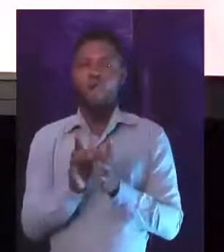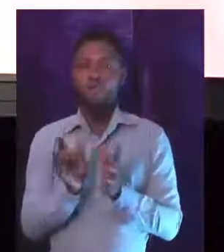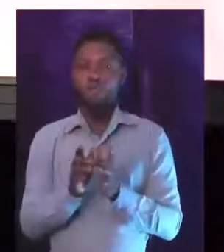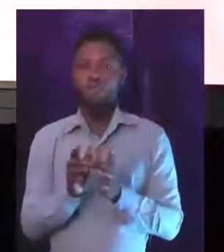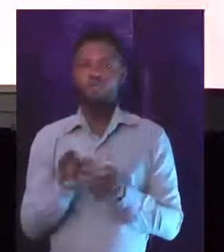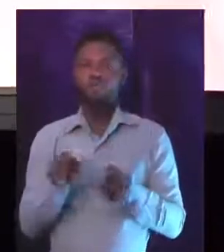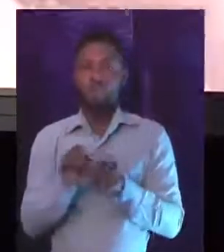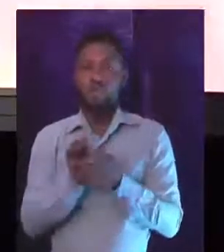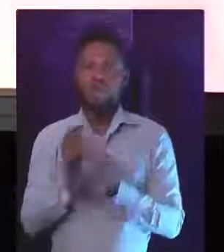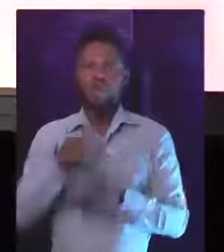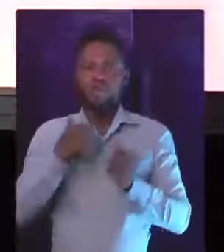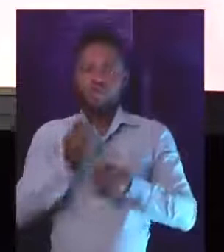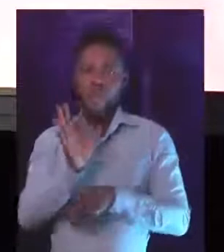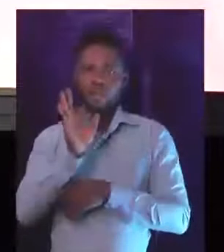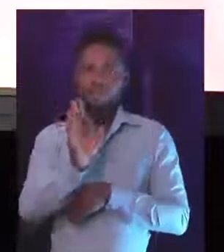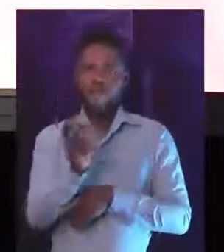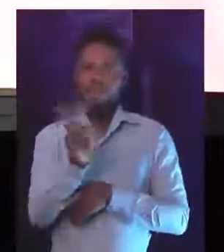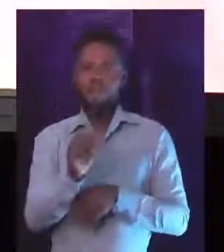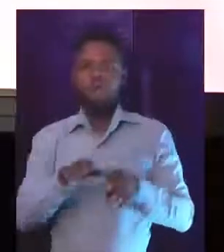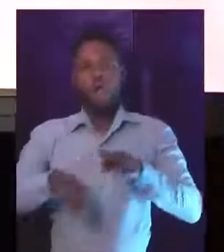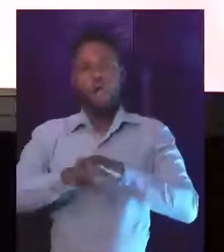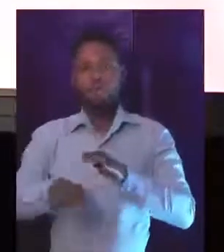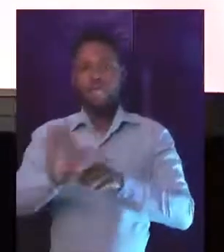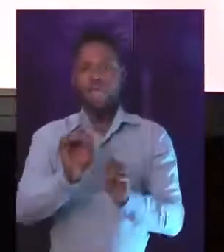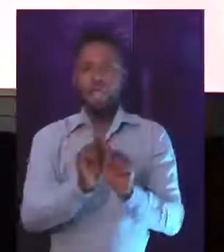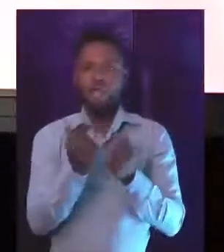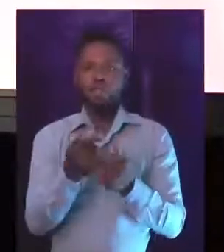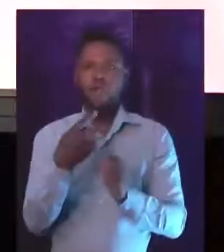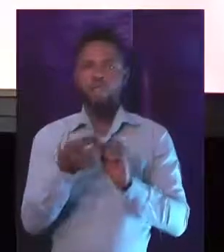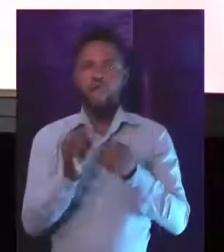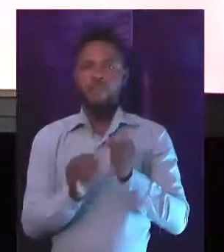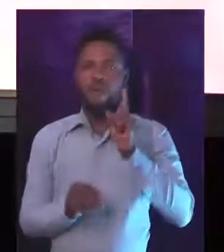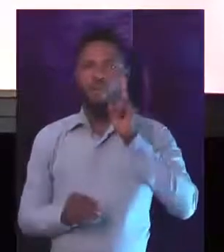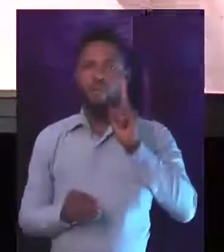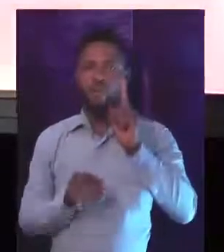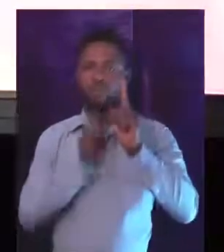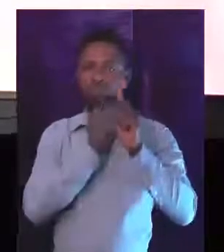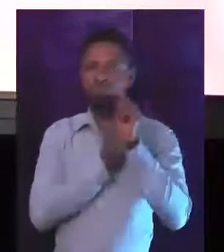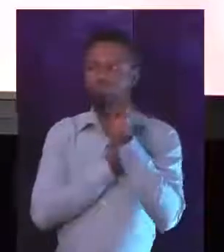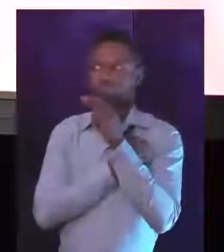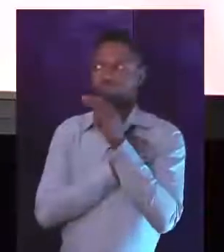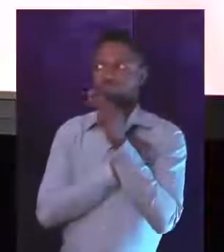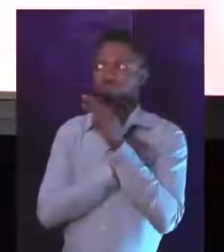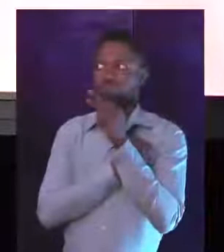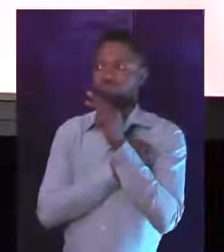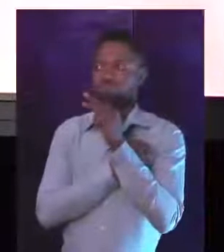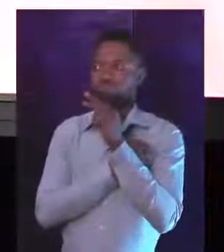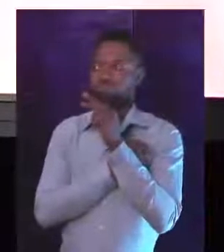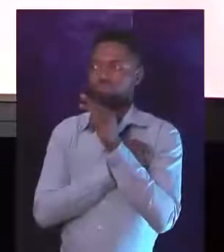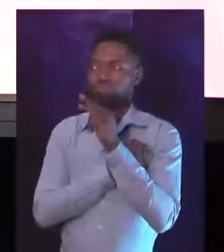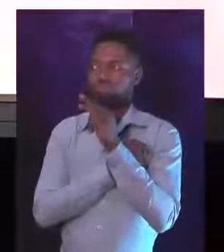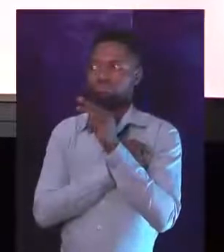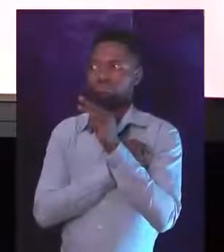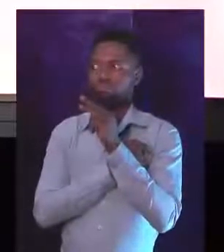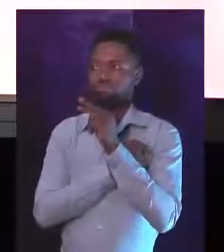not contact, just to be sure we can fix them under the categories. The first one is, let's